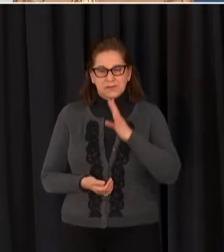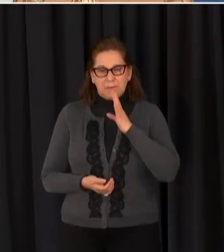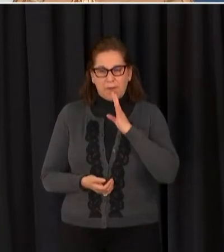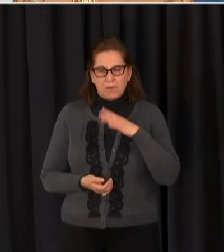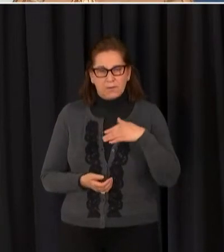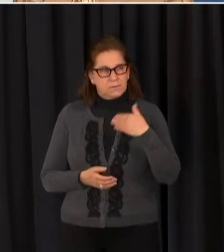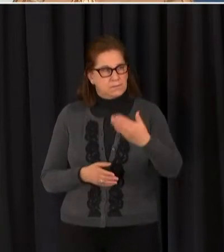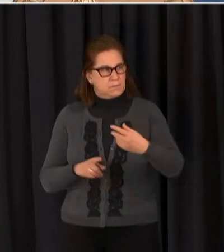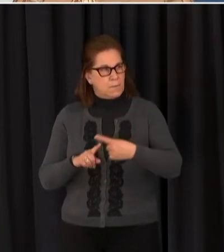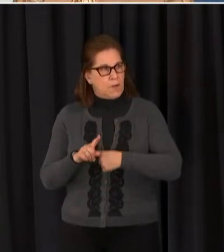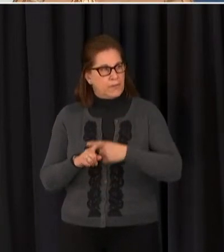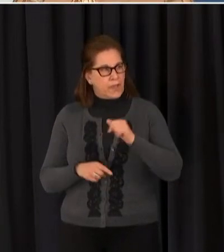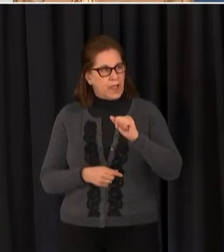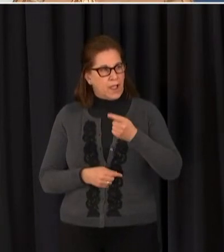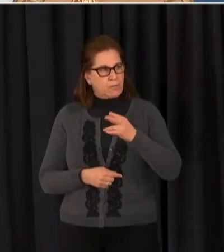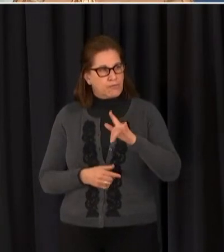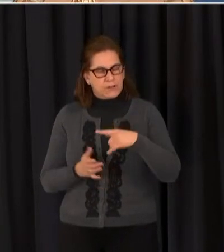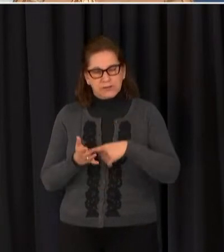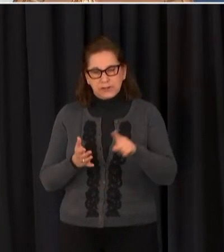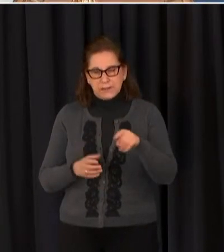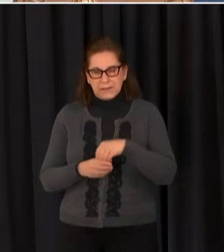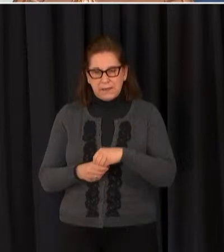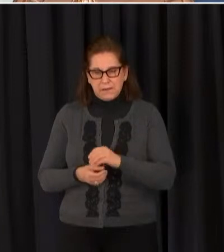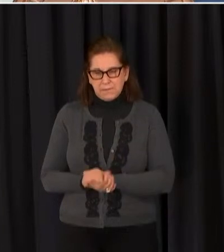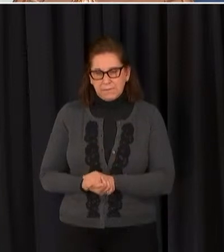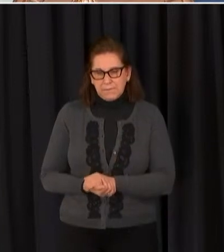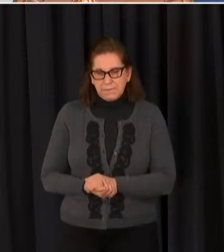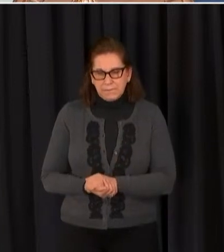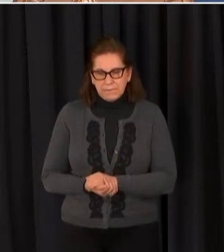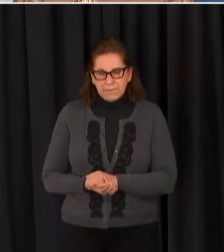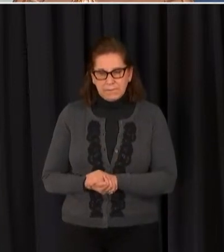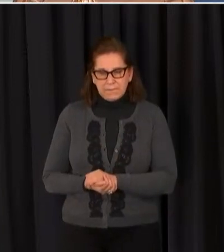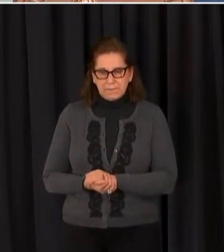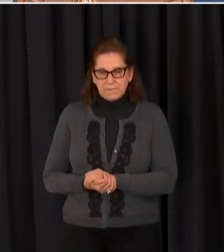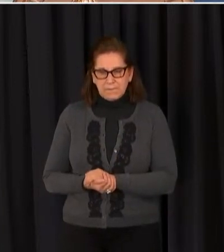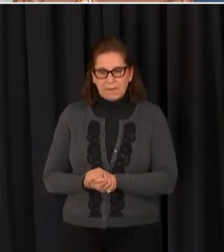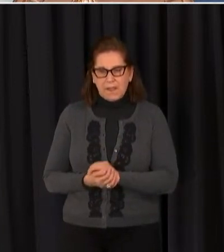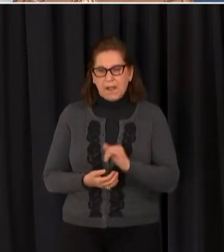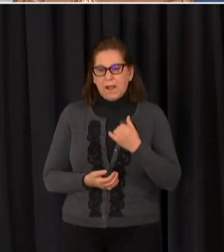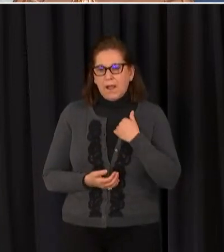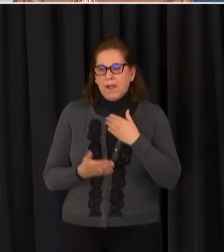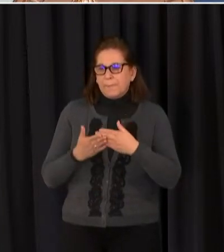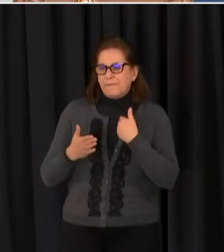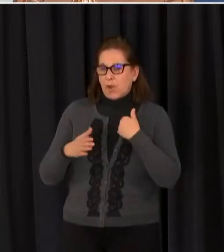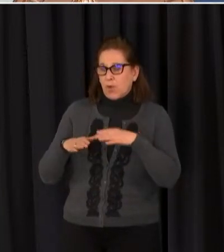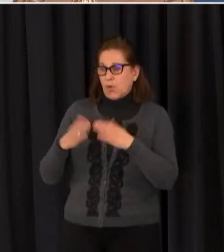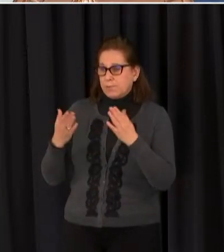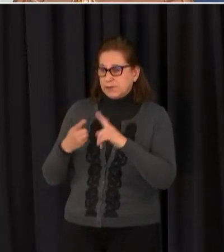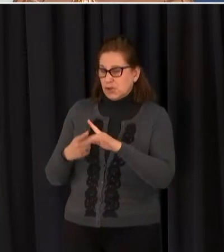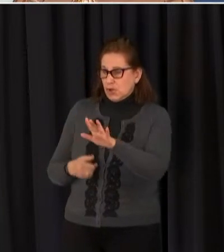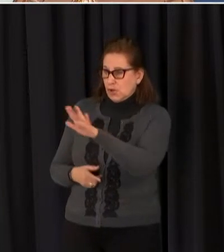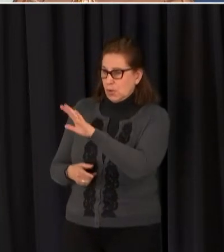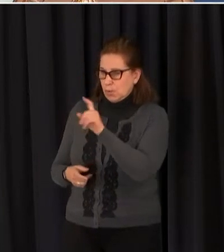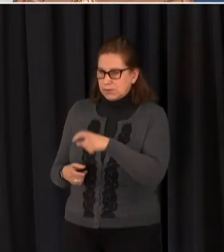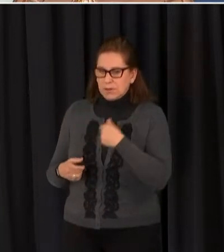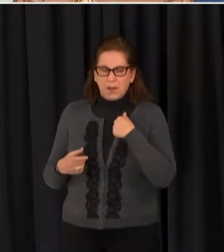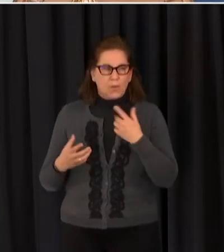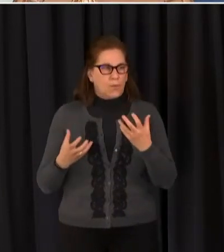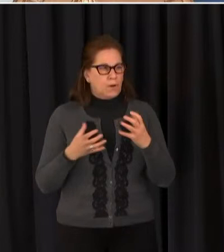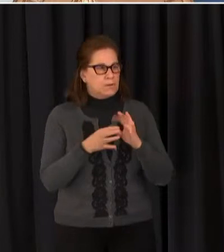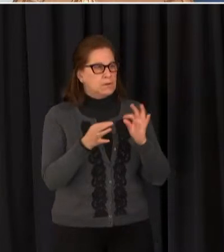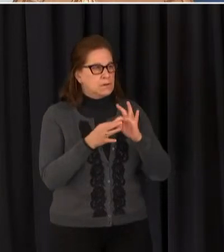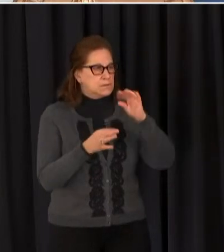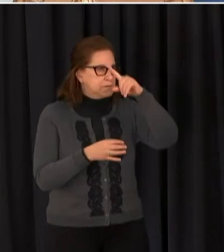next check-in. So let me say something about spring and summer programming updates.